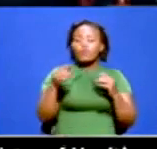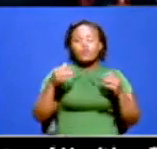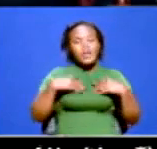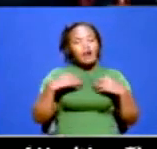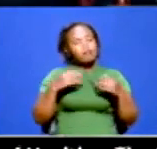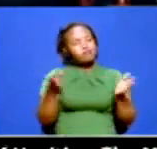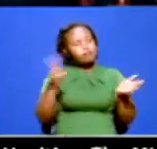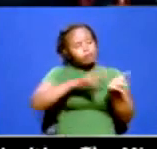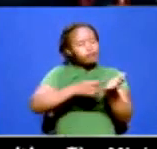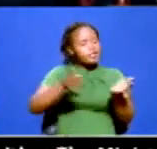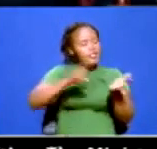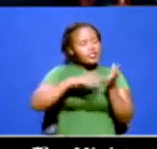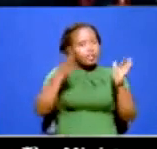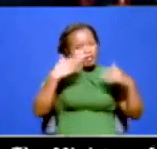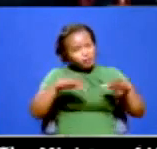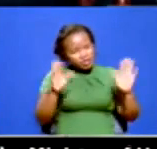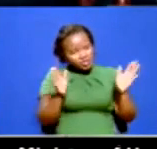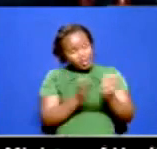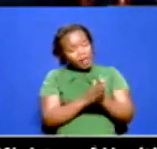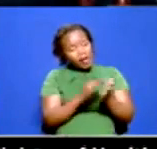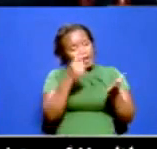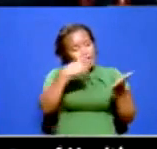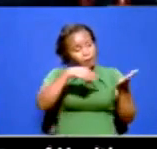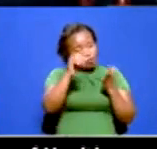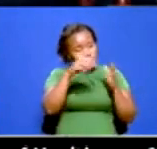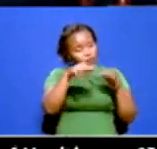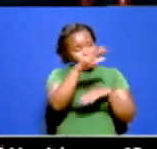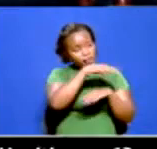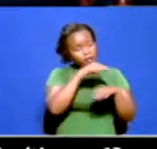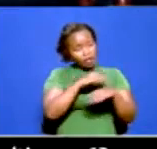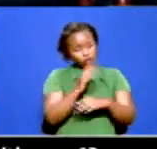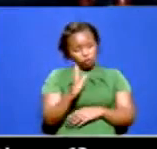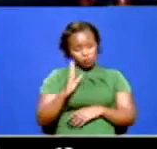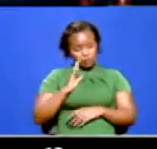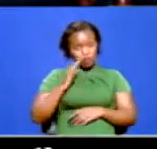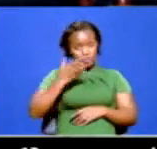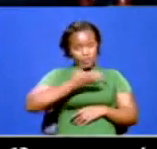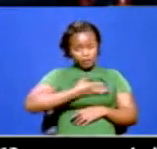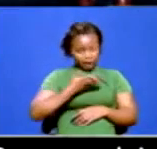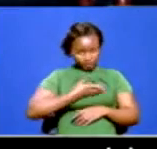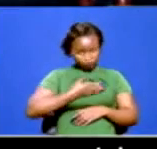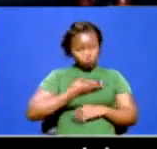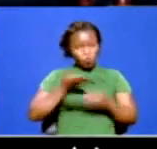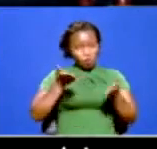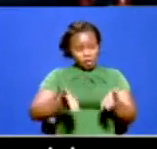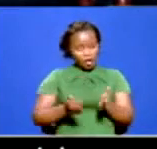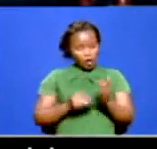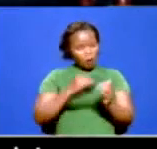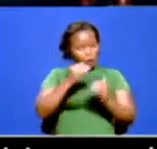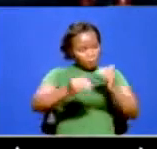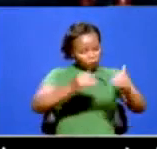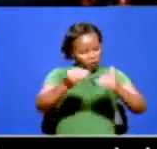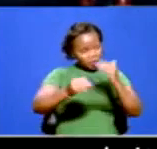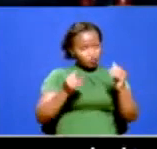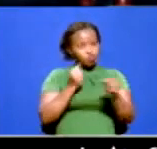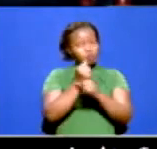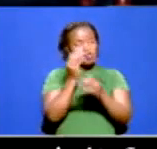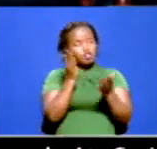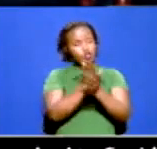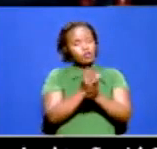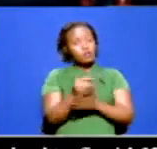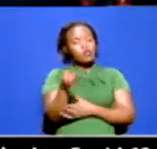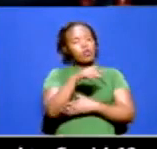registered, approved by the National Security Council. We are now in the process of getting the relevant